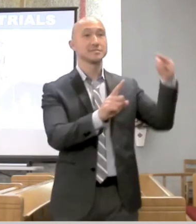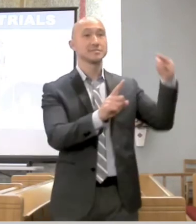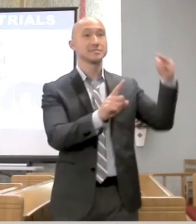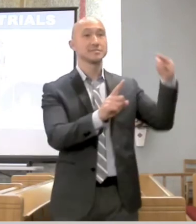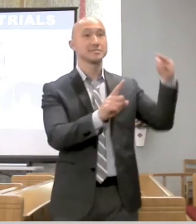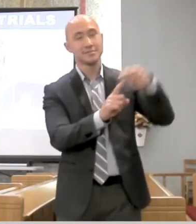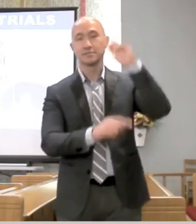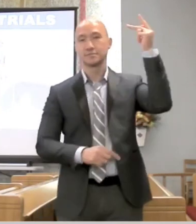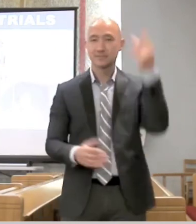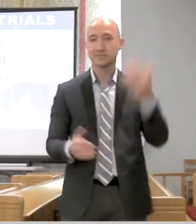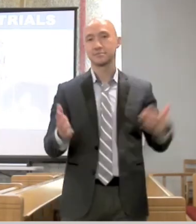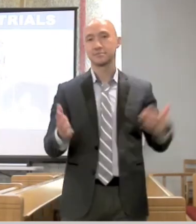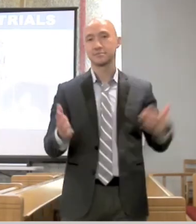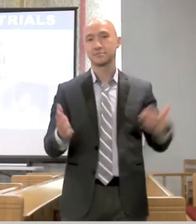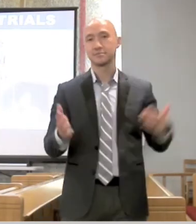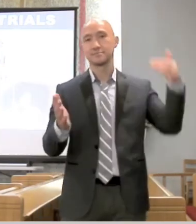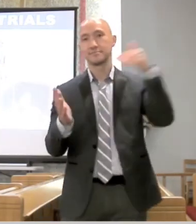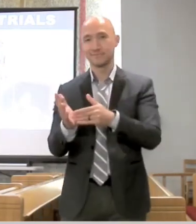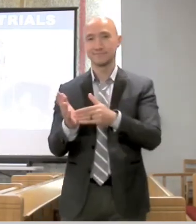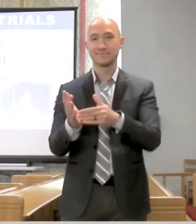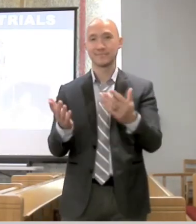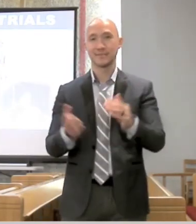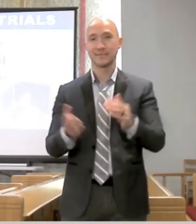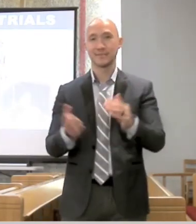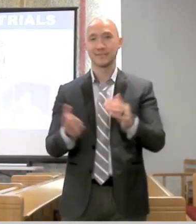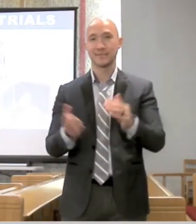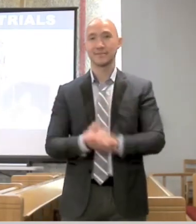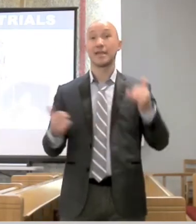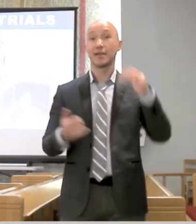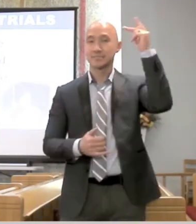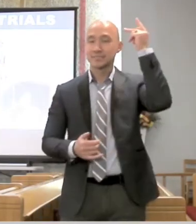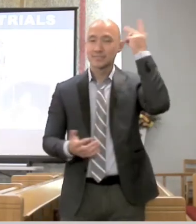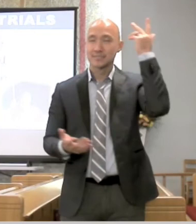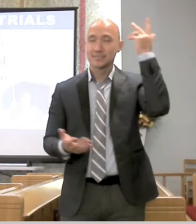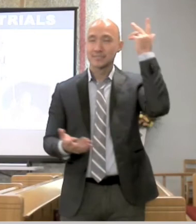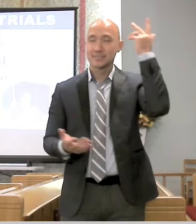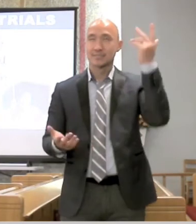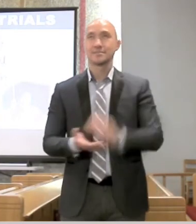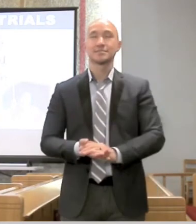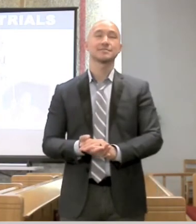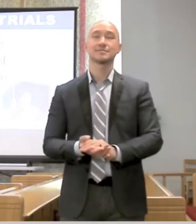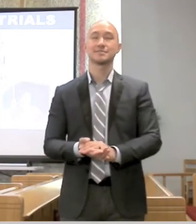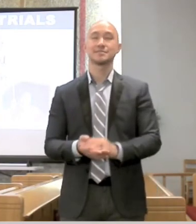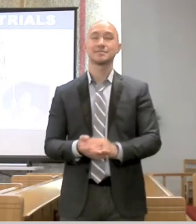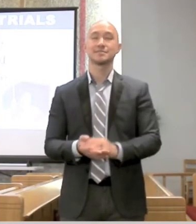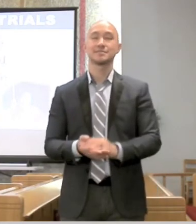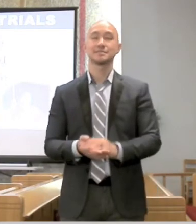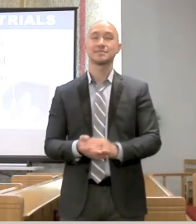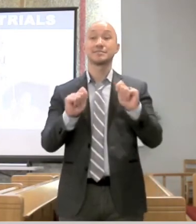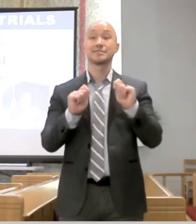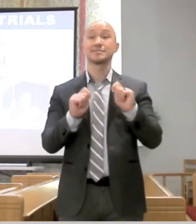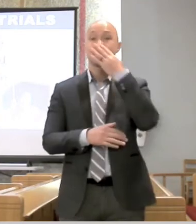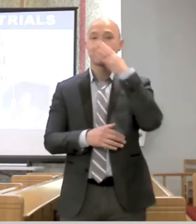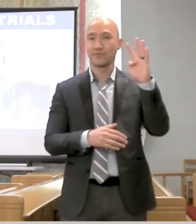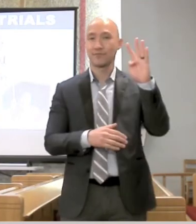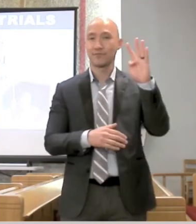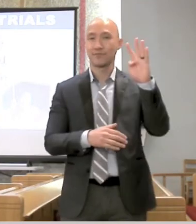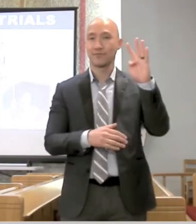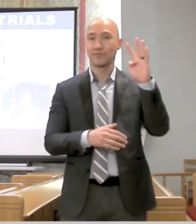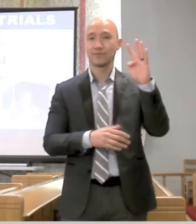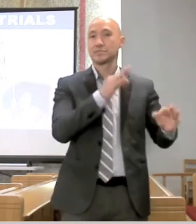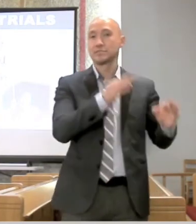Frankly, who can ignore Jesus? Weren't the Jews and the Sanhedrin, all of them trying to get Jesus away